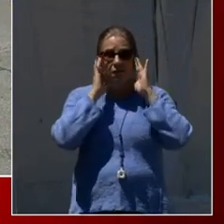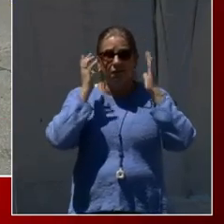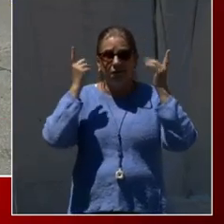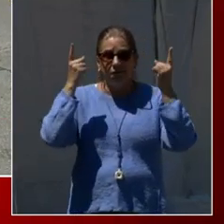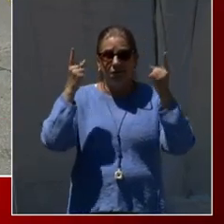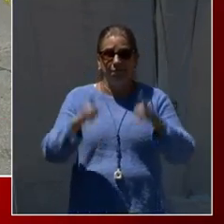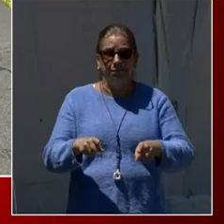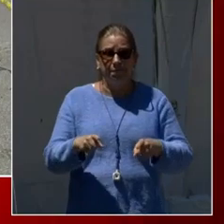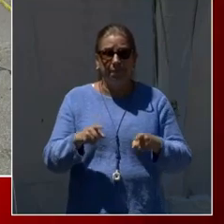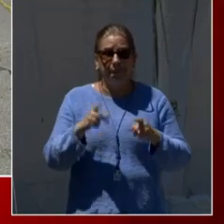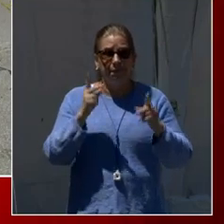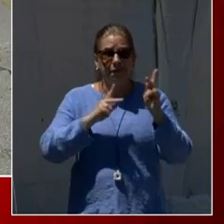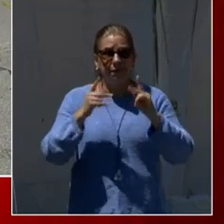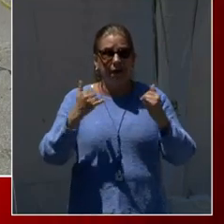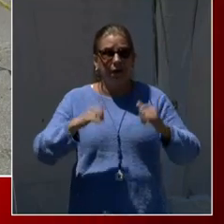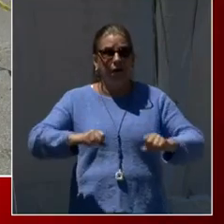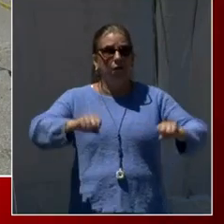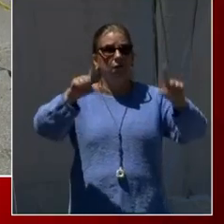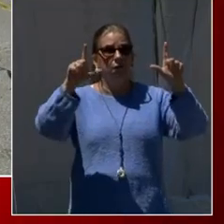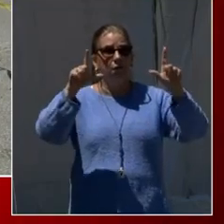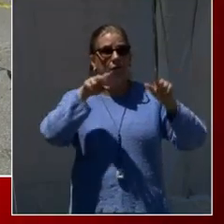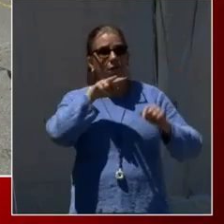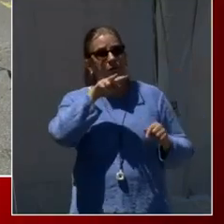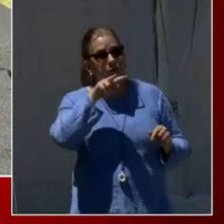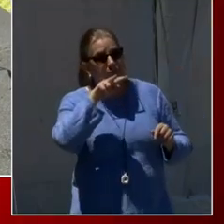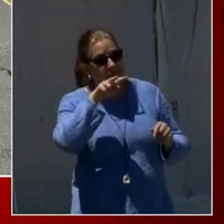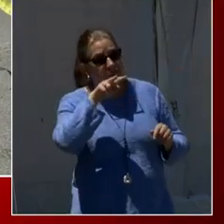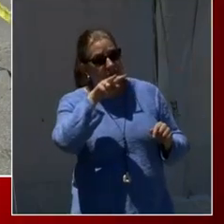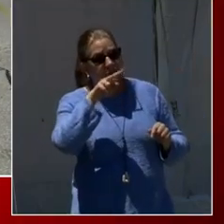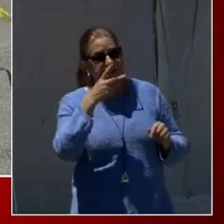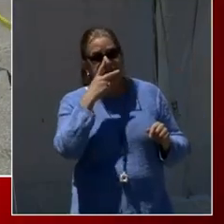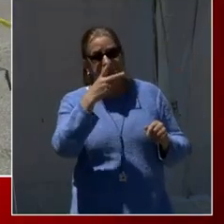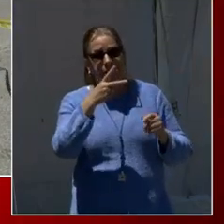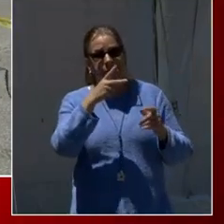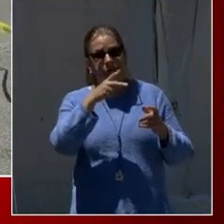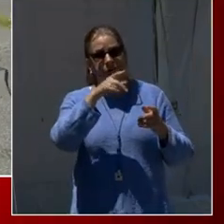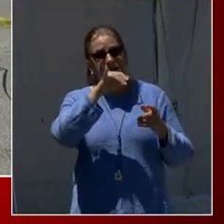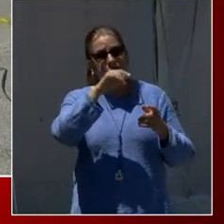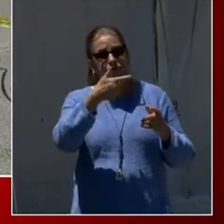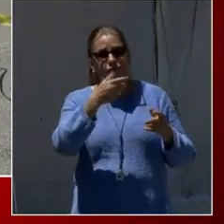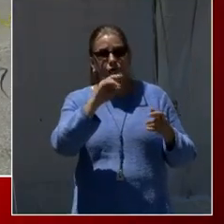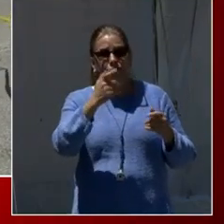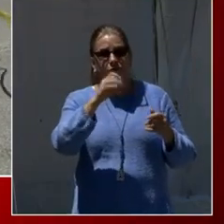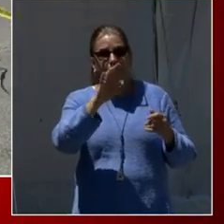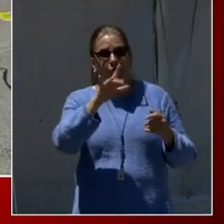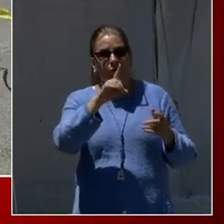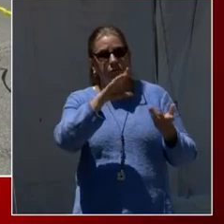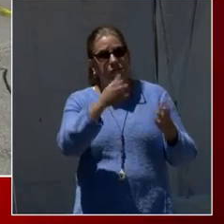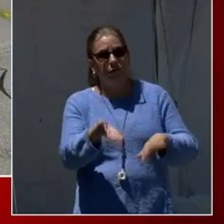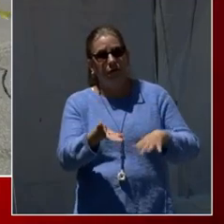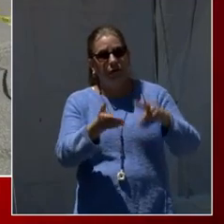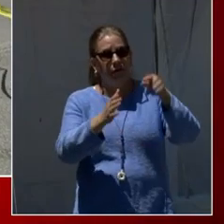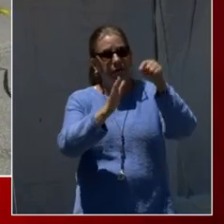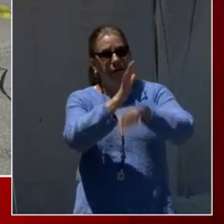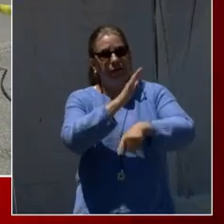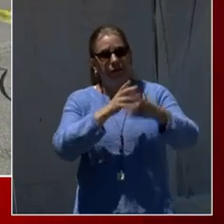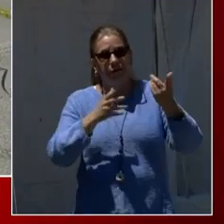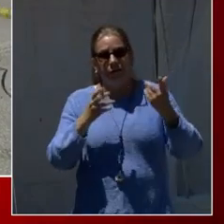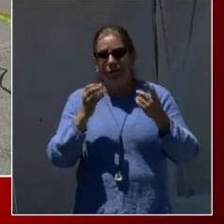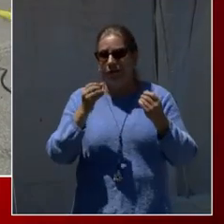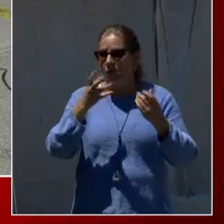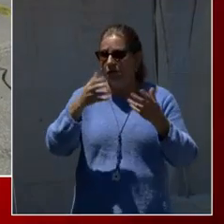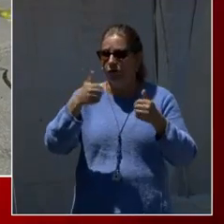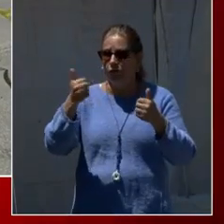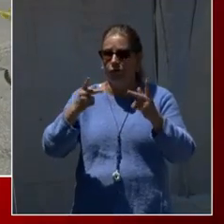horrible killing, in many horrible killings, and now they see